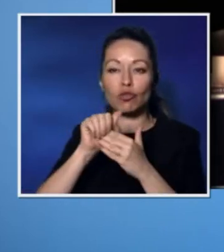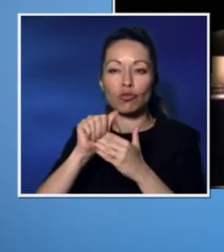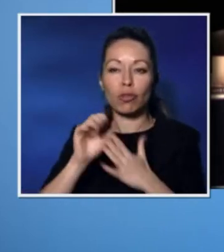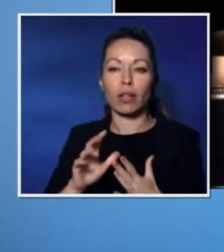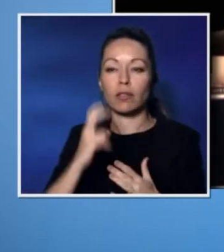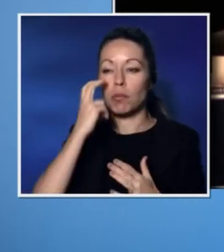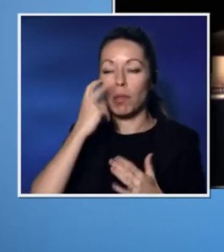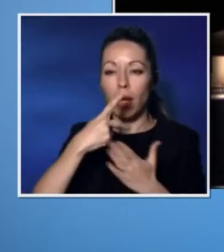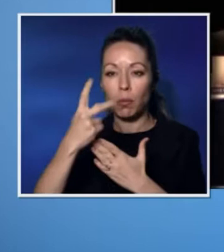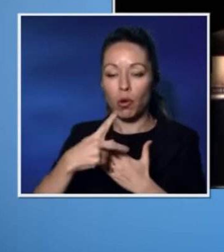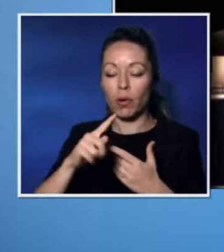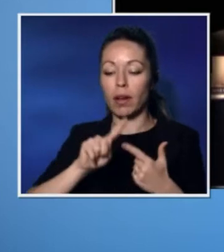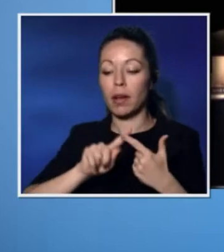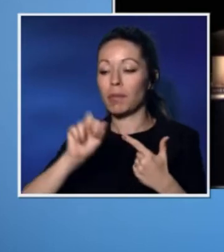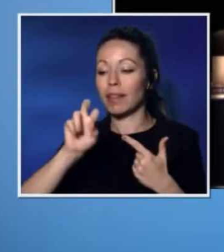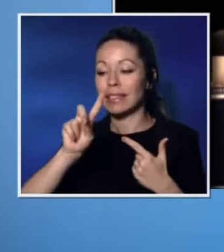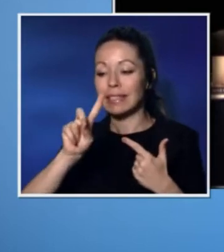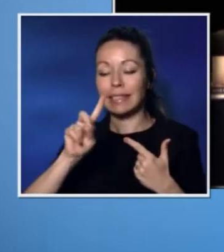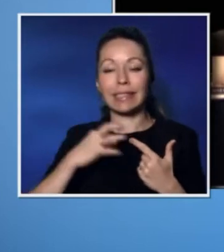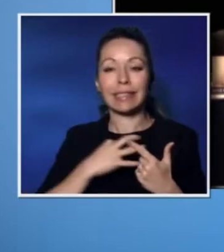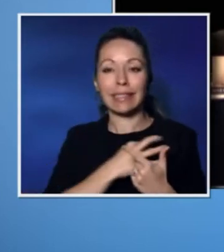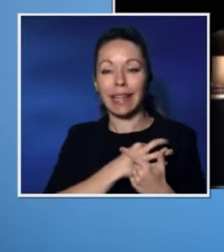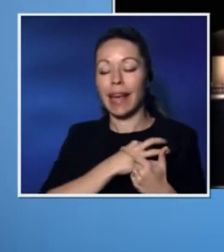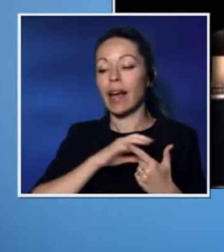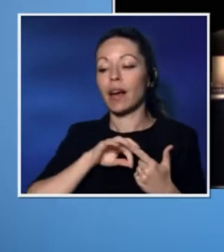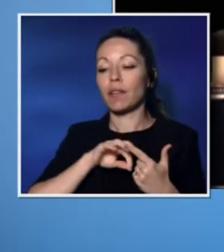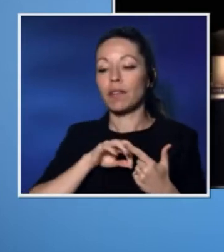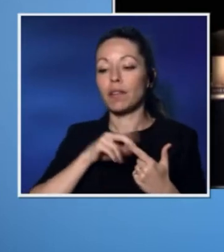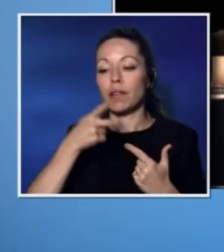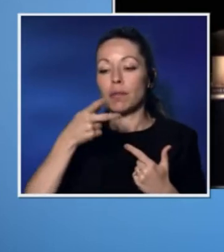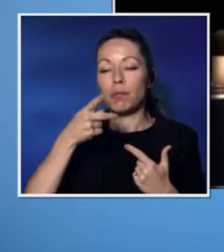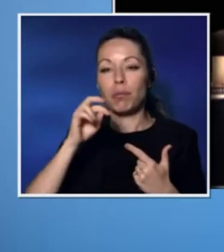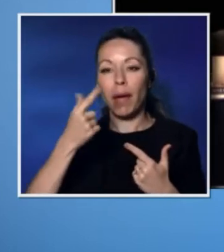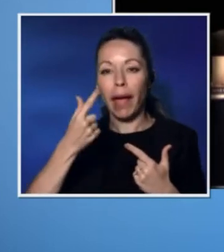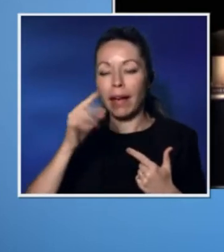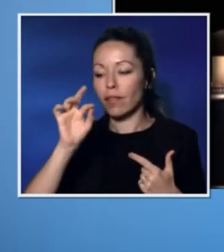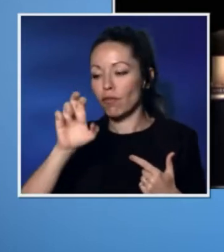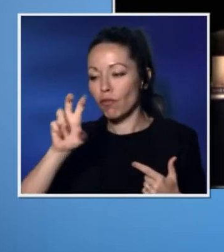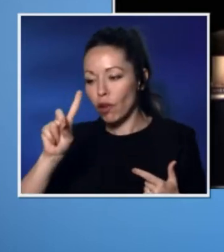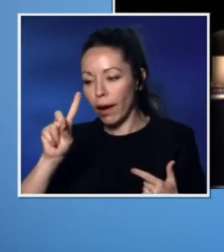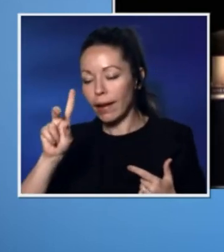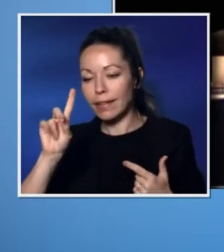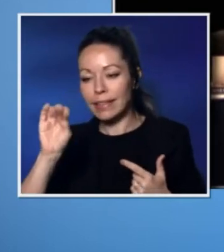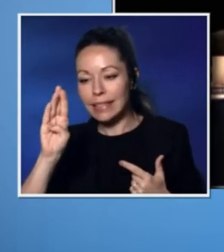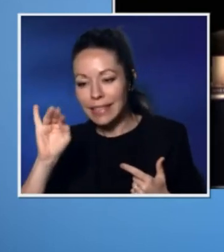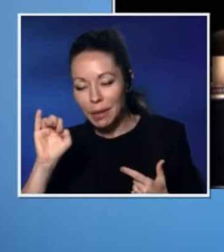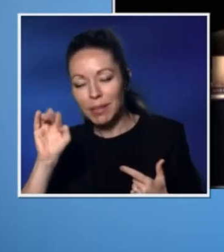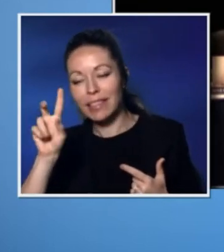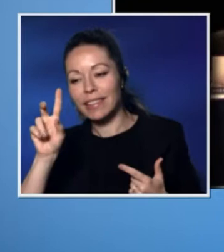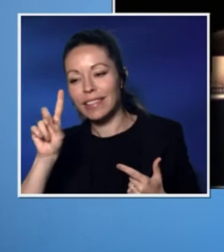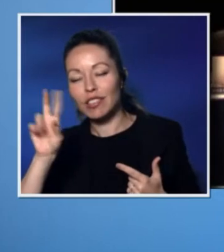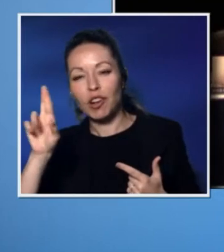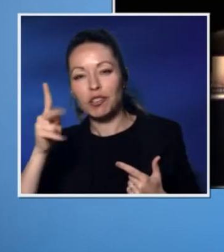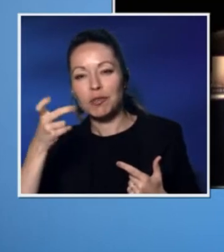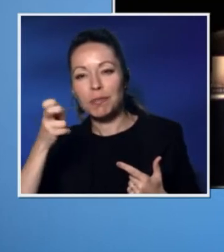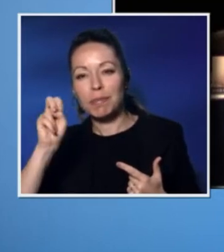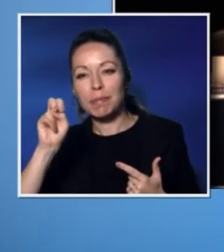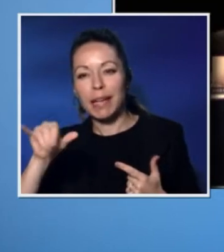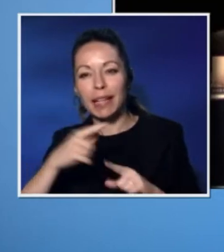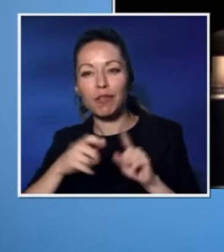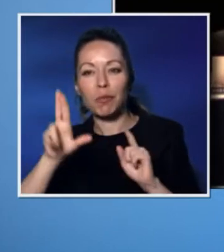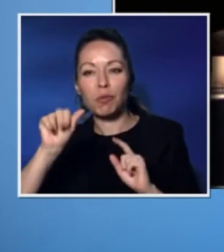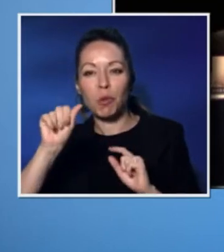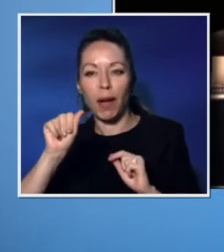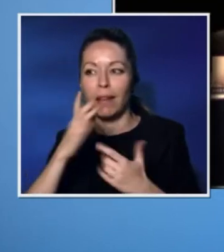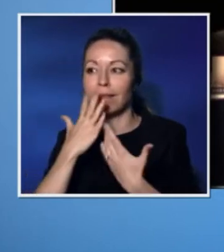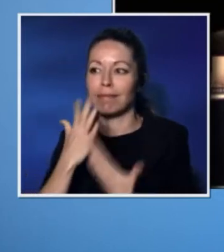Programs, ASDB staff members Peg Hartman, Fred Leslie, Christine Moreno, Debbie Hartz, and Dr. Penny Rosenblum from the University of